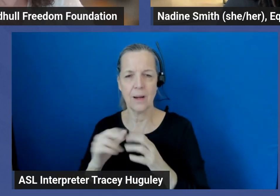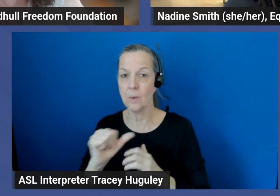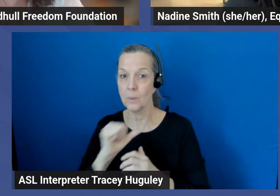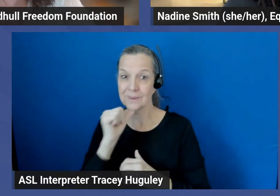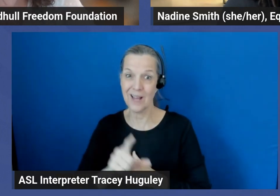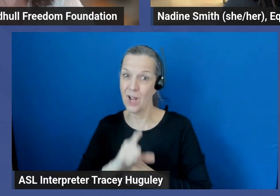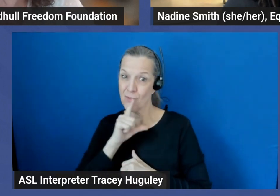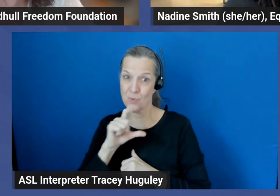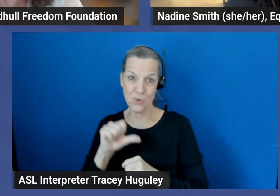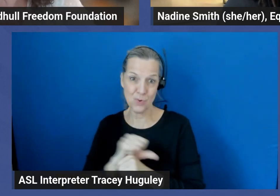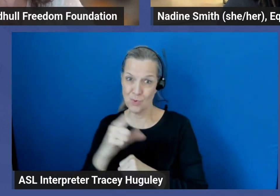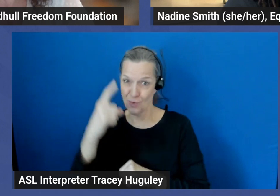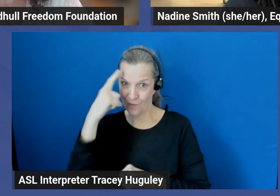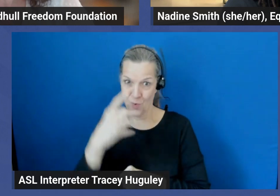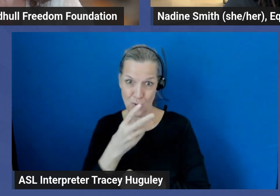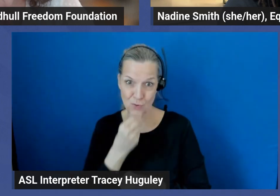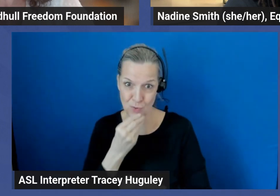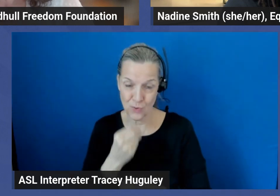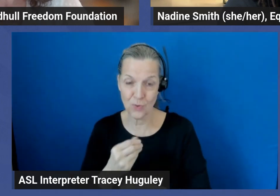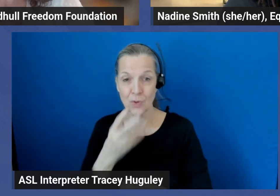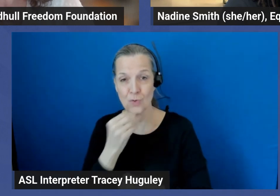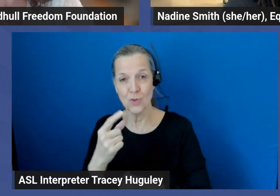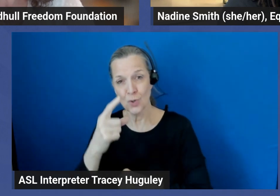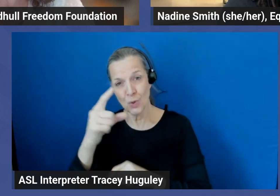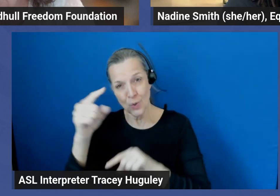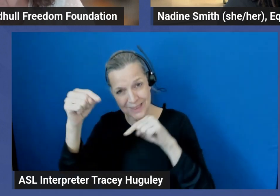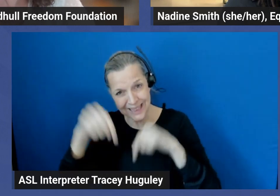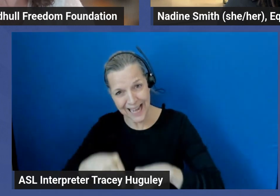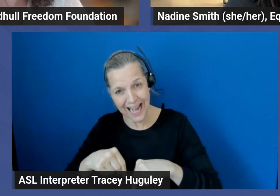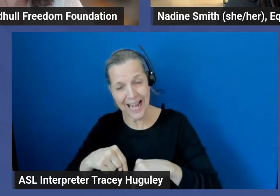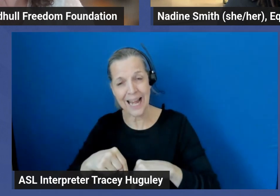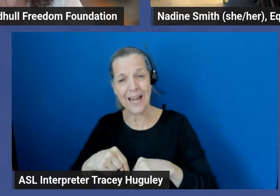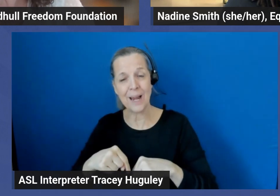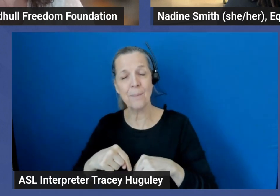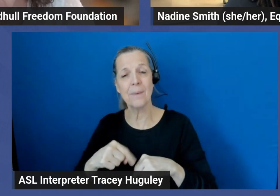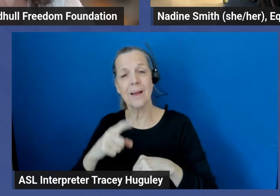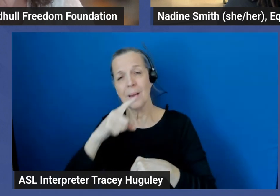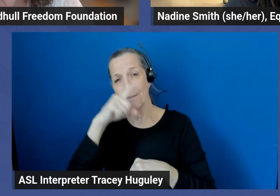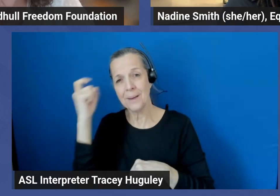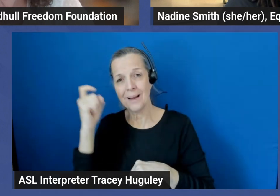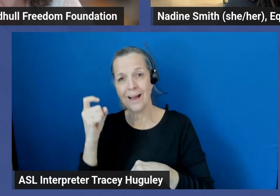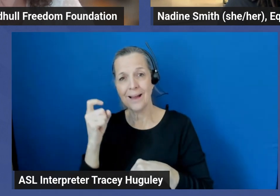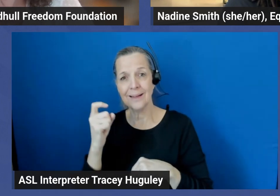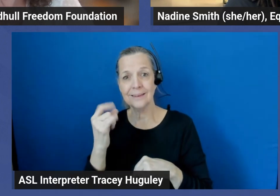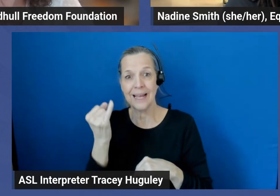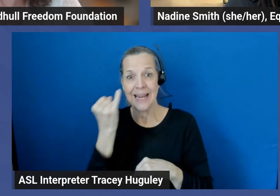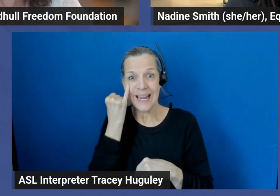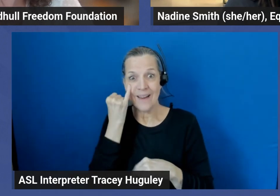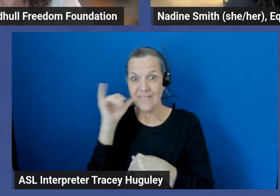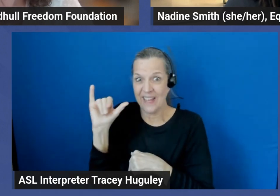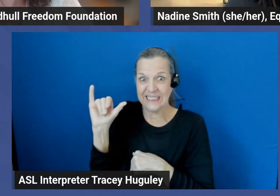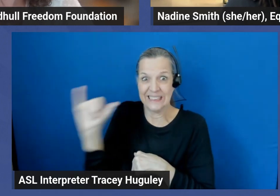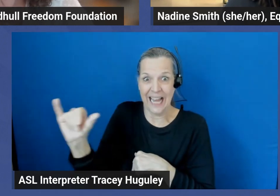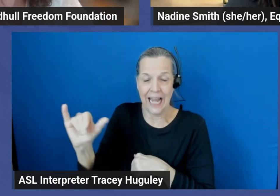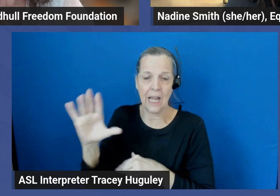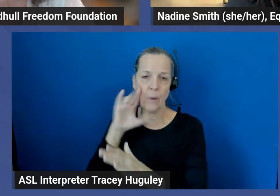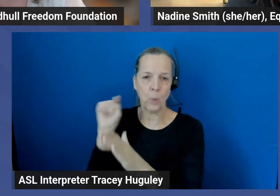true for the Jews. The Jews came because to stay, they would have been killed.